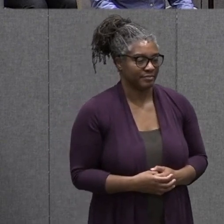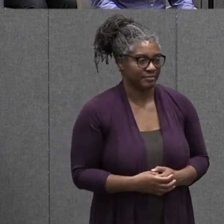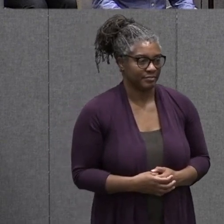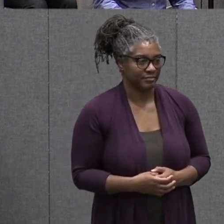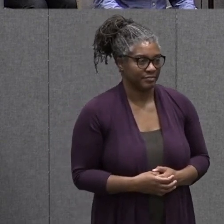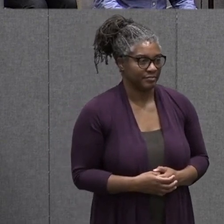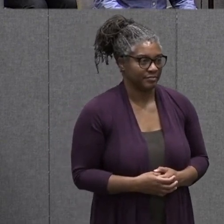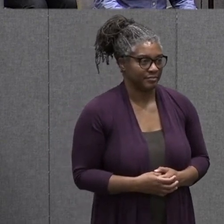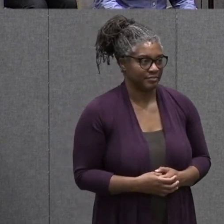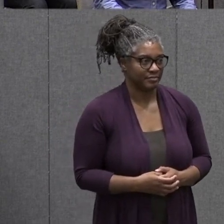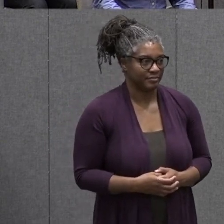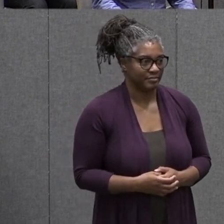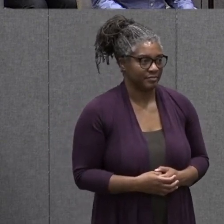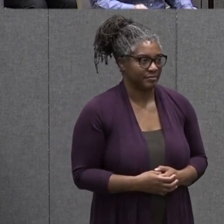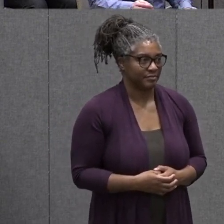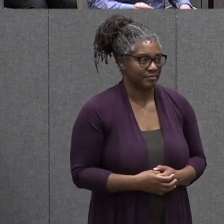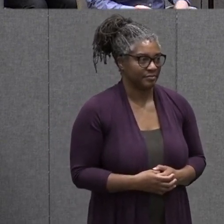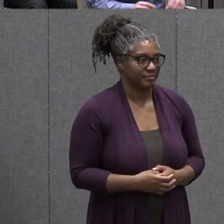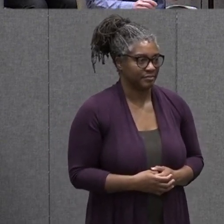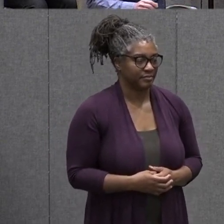Good. Add in whenever you feel ready.